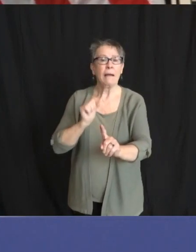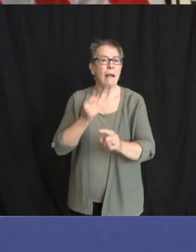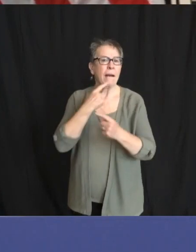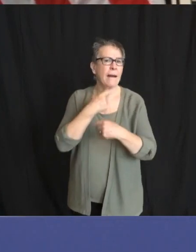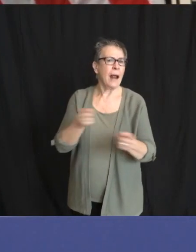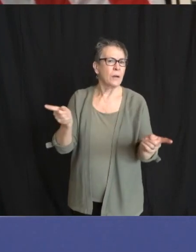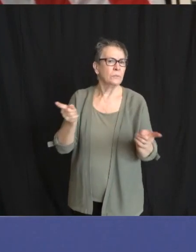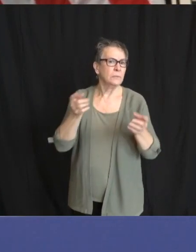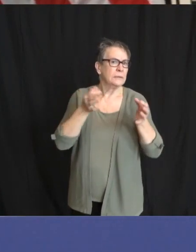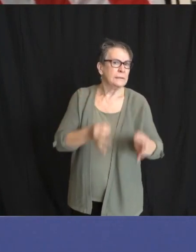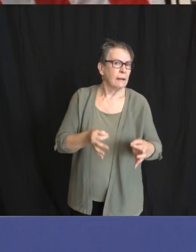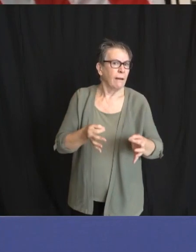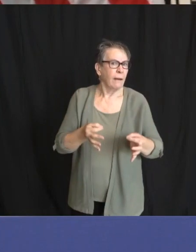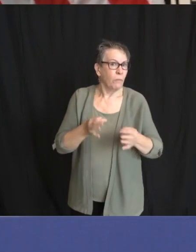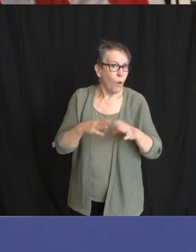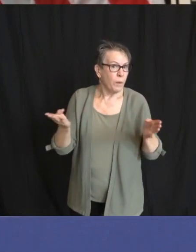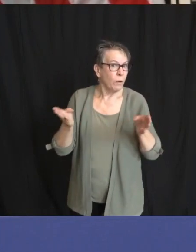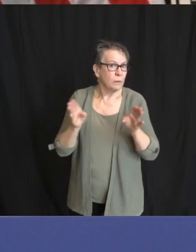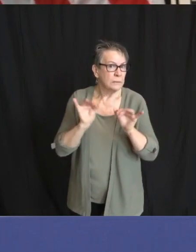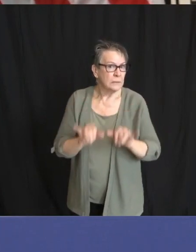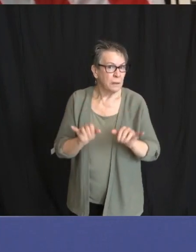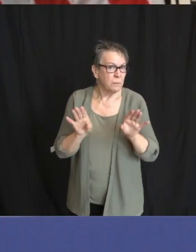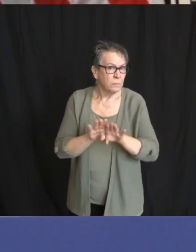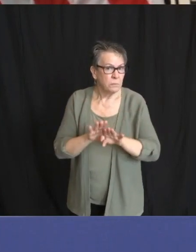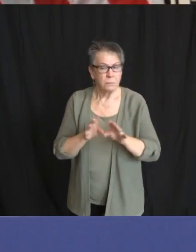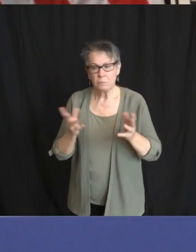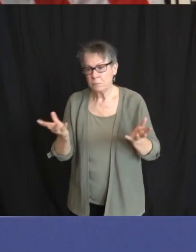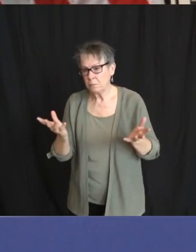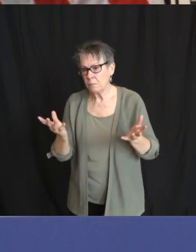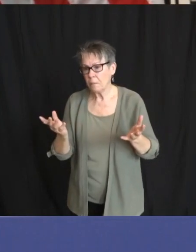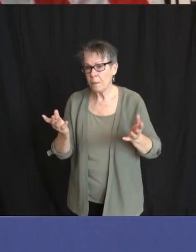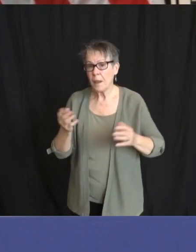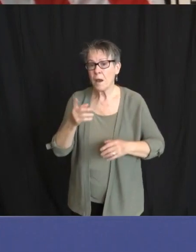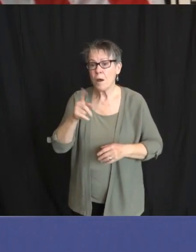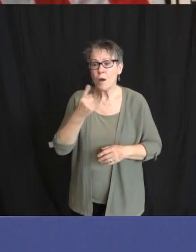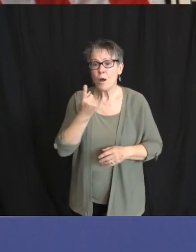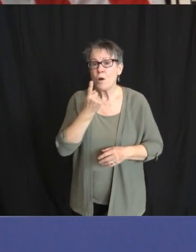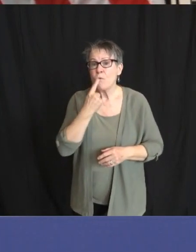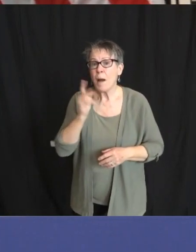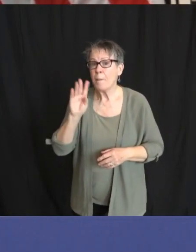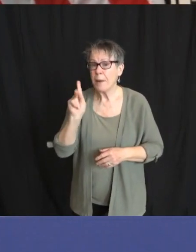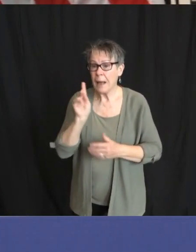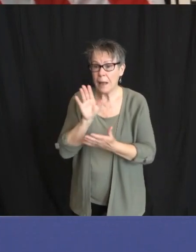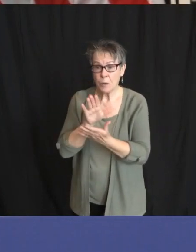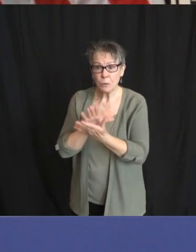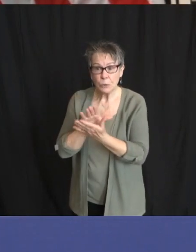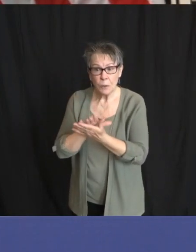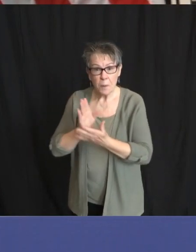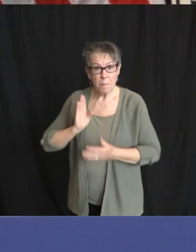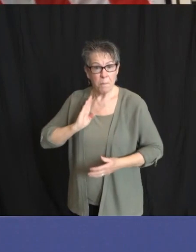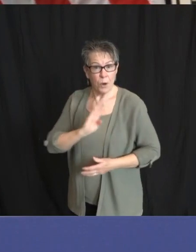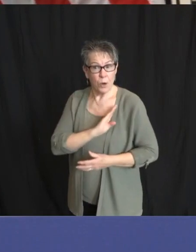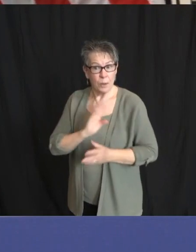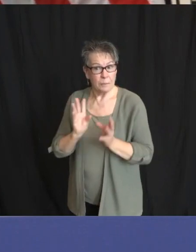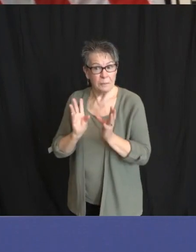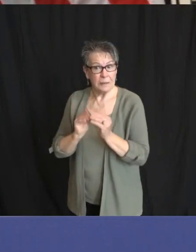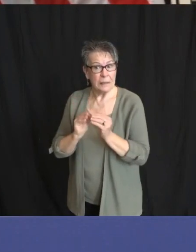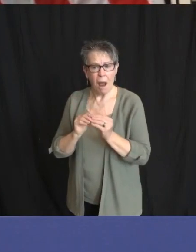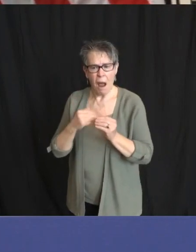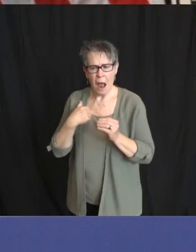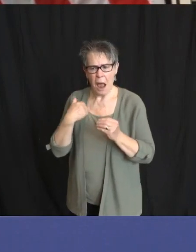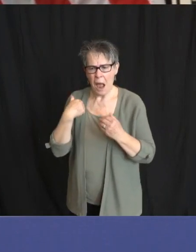Regional. Folks should not be gathering, and we will enforce that. And there's only one set of executive orders that matter, and it's